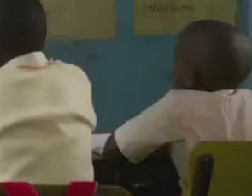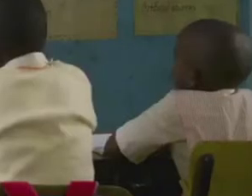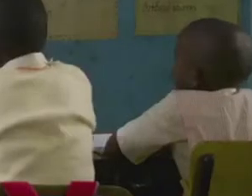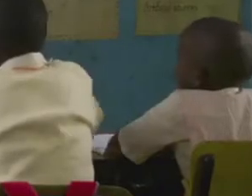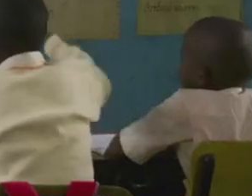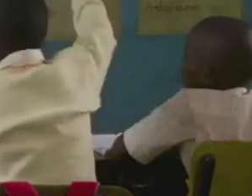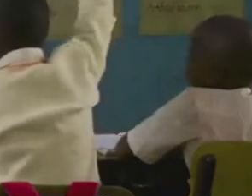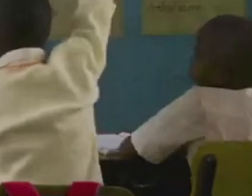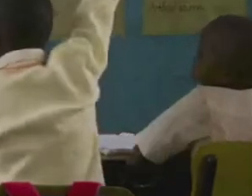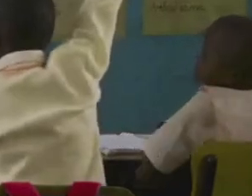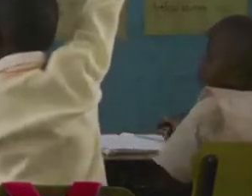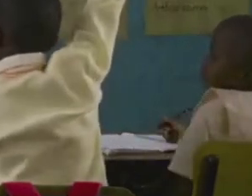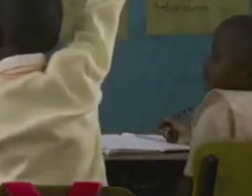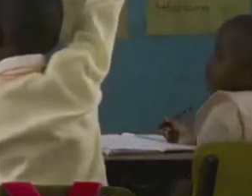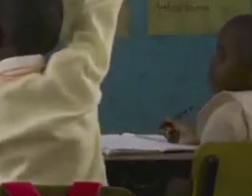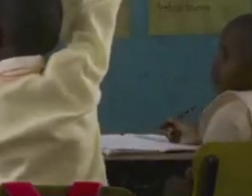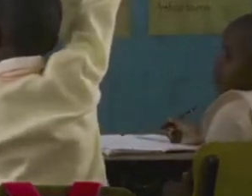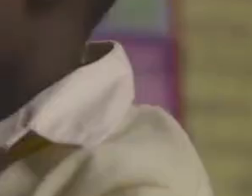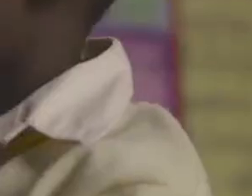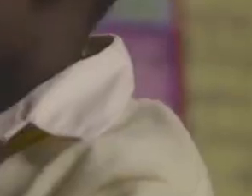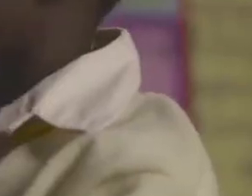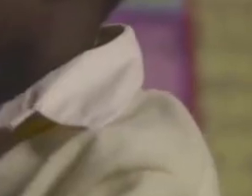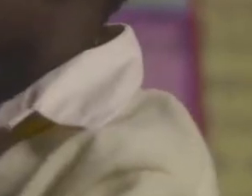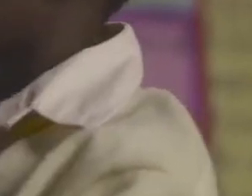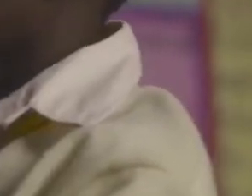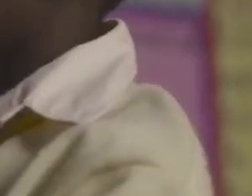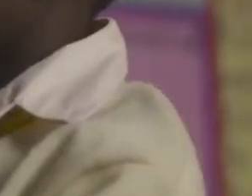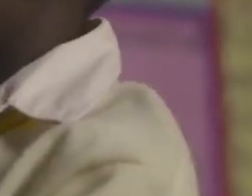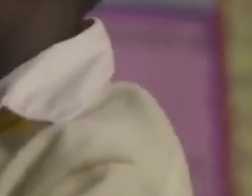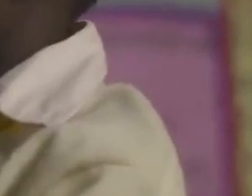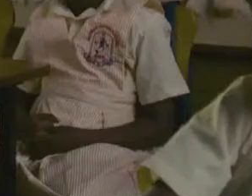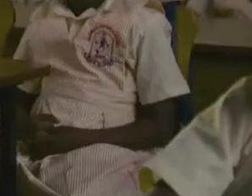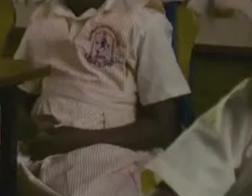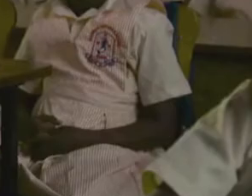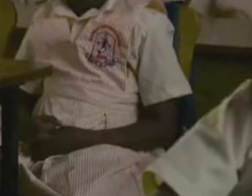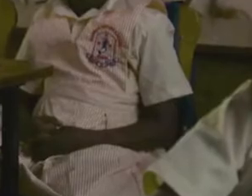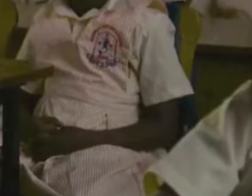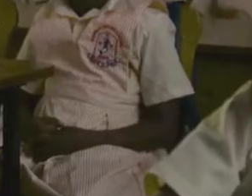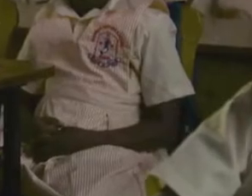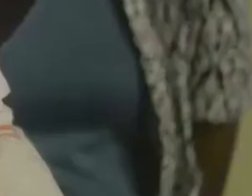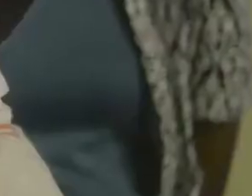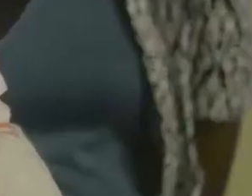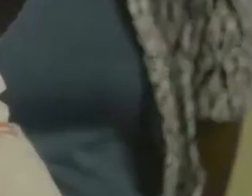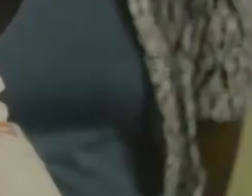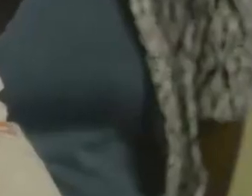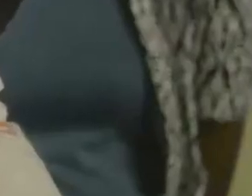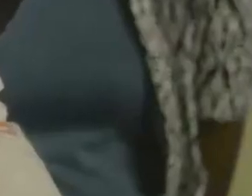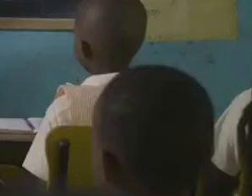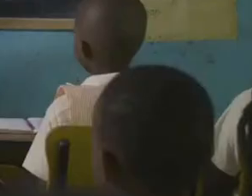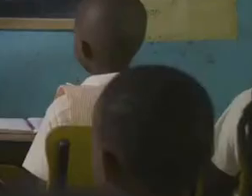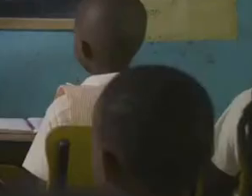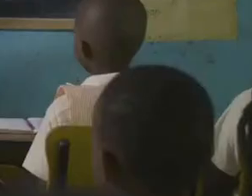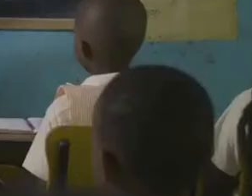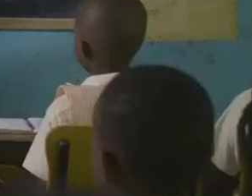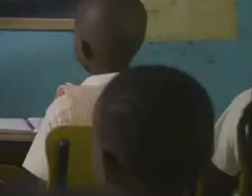Together with millions of other children, my daughter Rose is assured of learning something new every